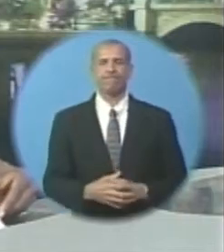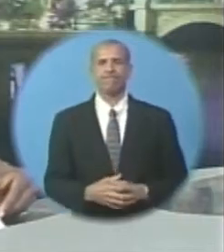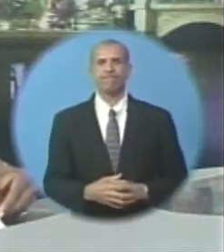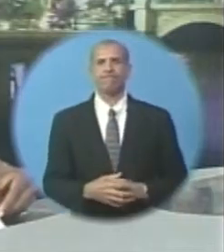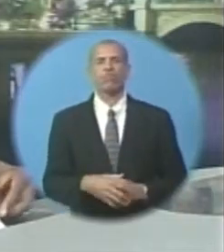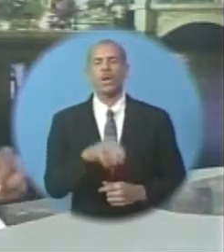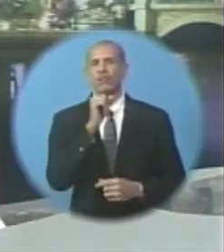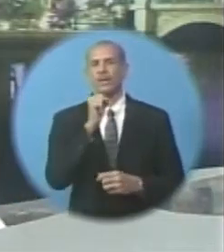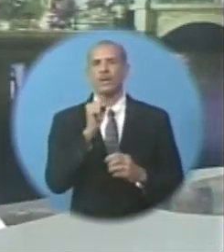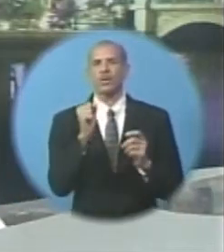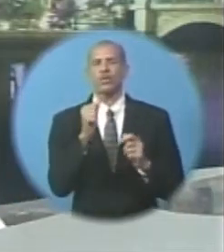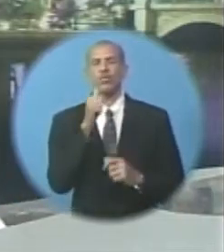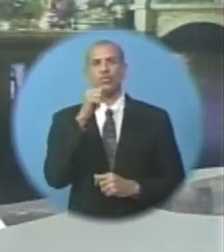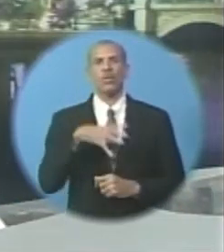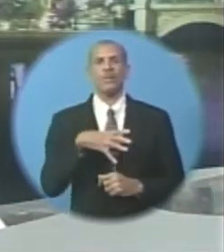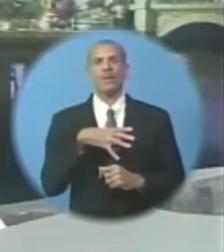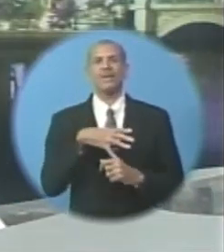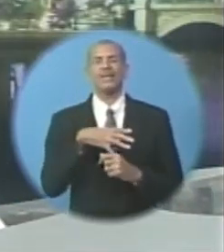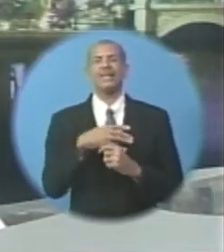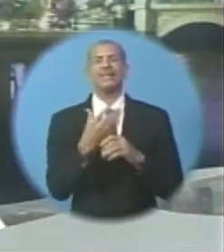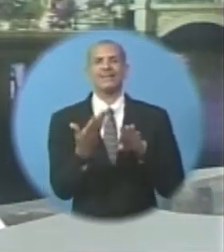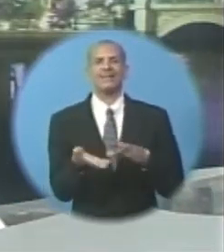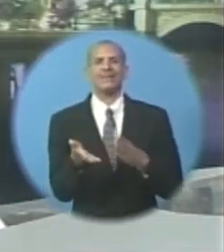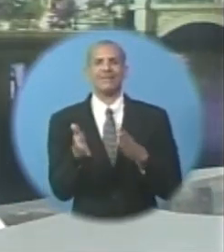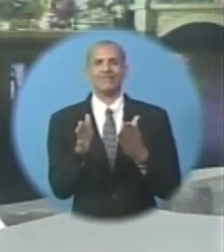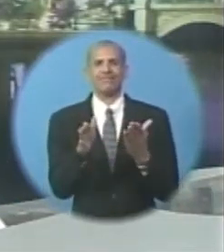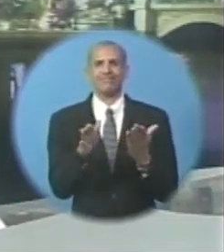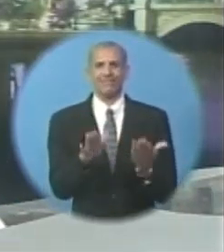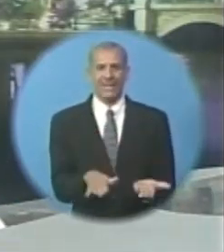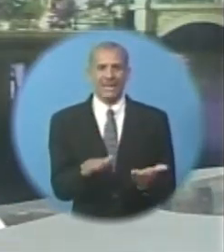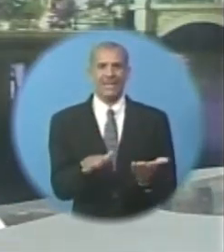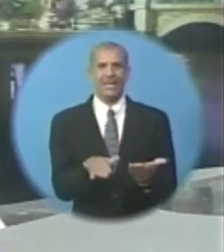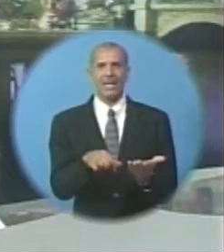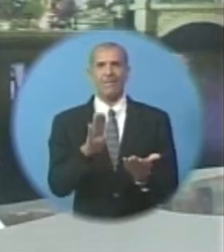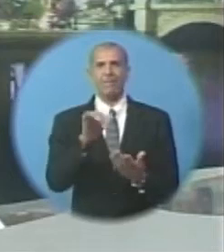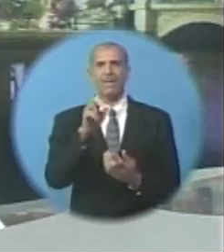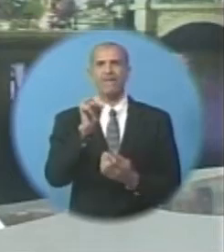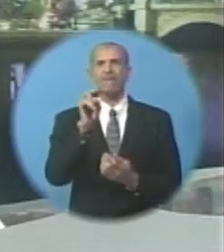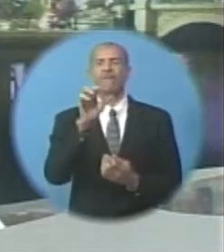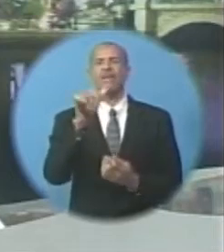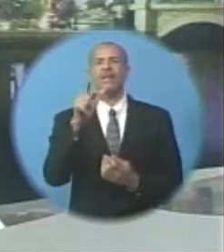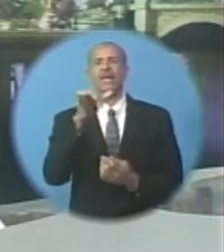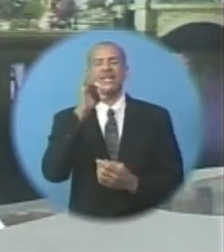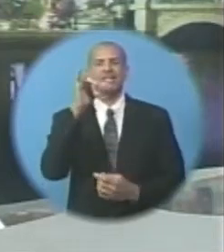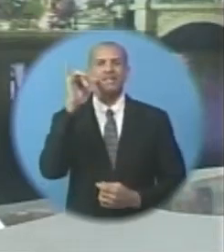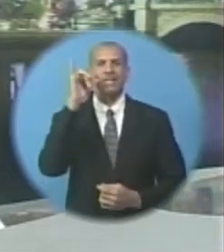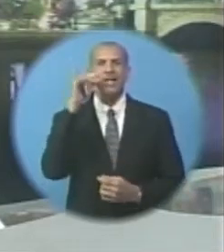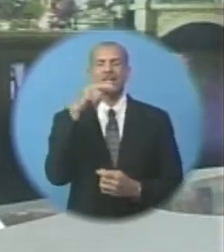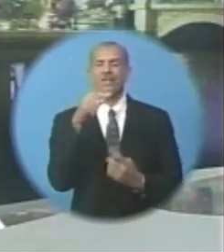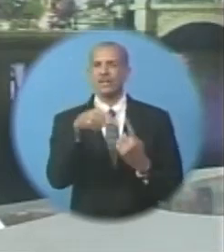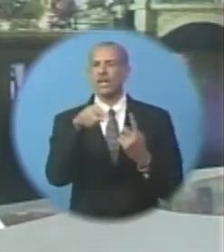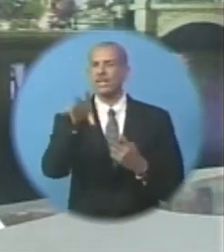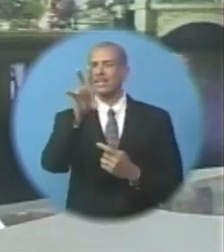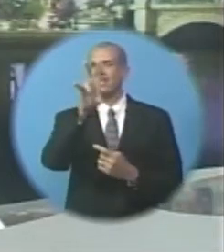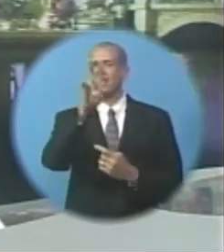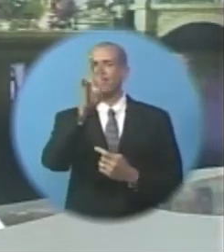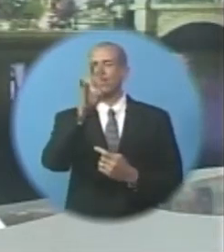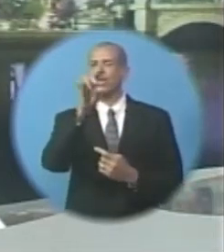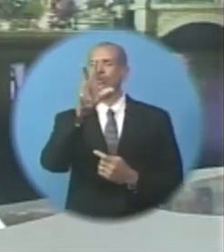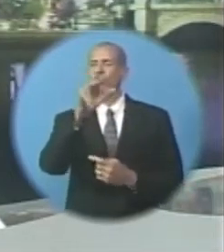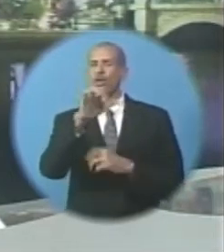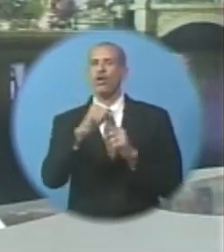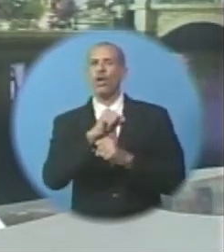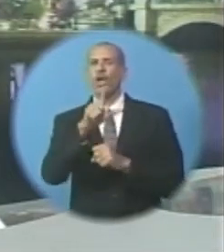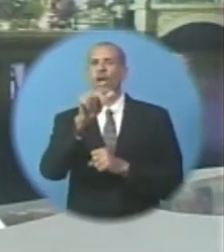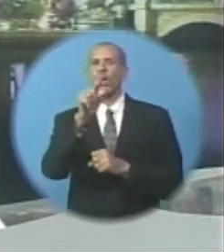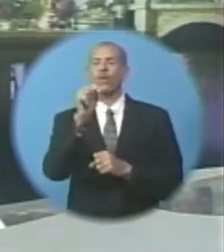An elderly woman collapsed and died in a mini-mart in Bayville yesterday. She has been identified as 73-year-old Lolita Wiggins of